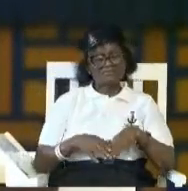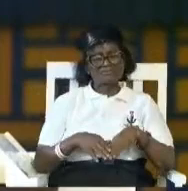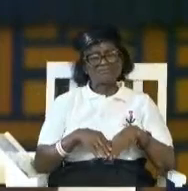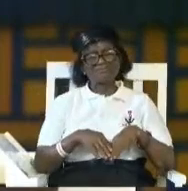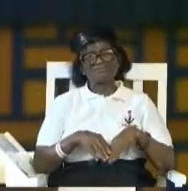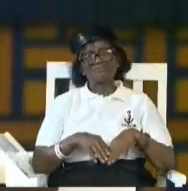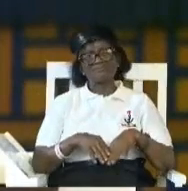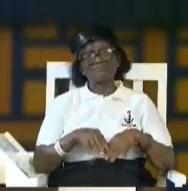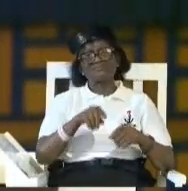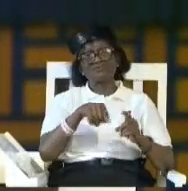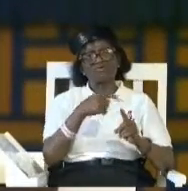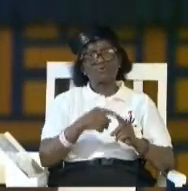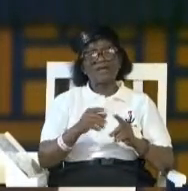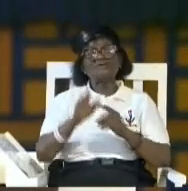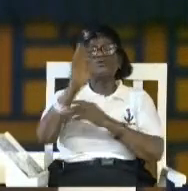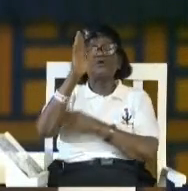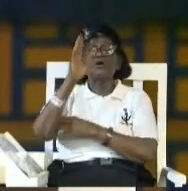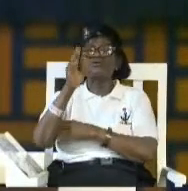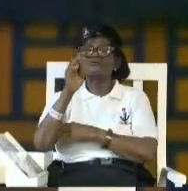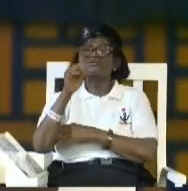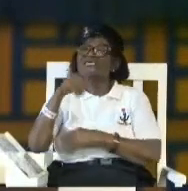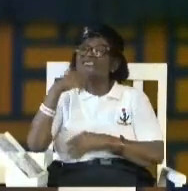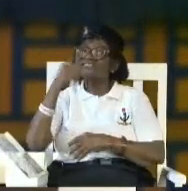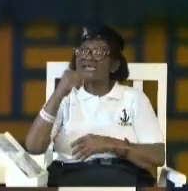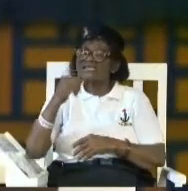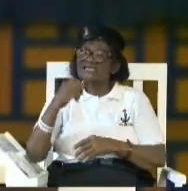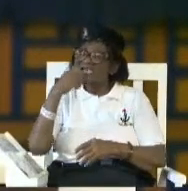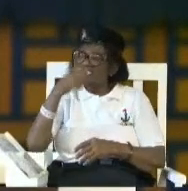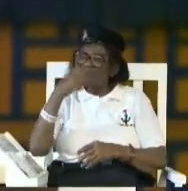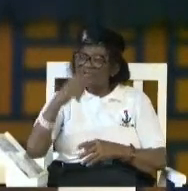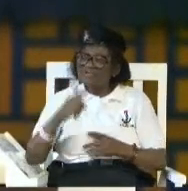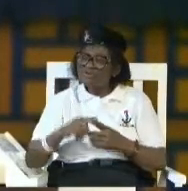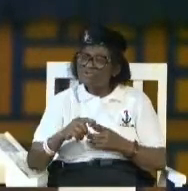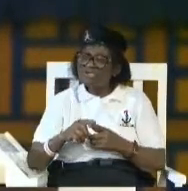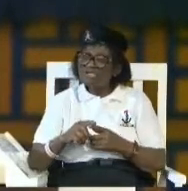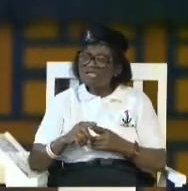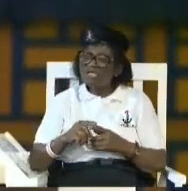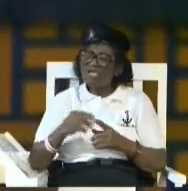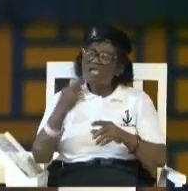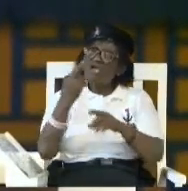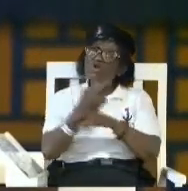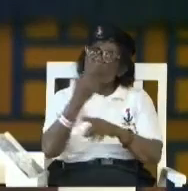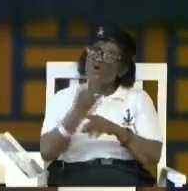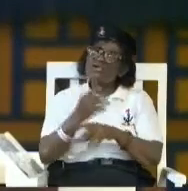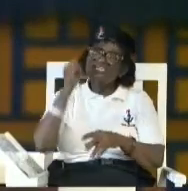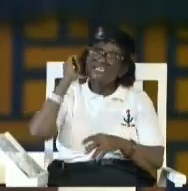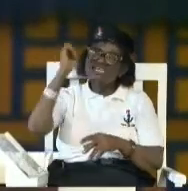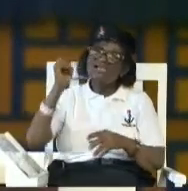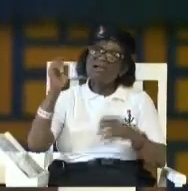And when God says, speak to the rock, he struck the rock.